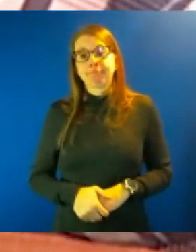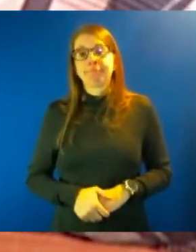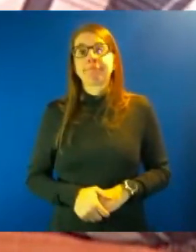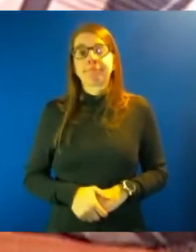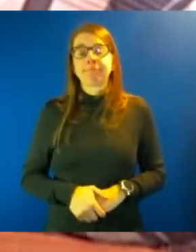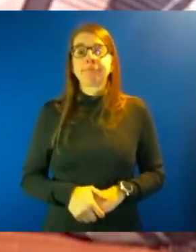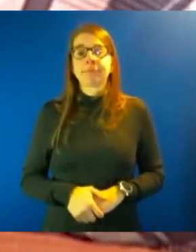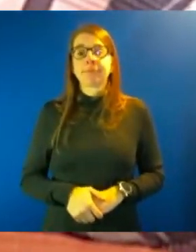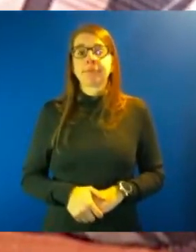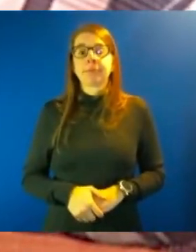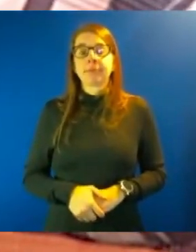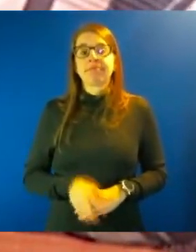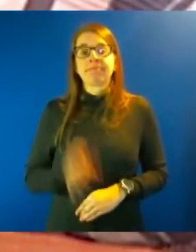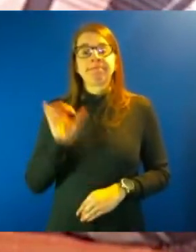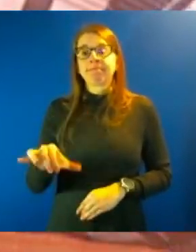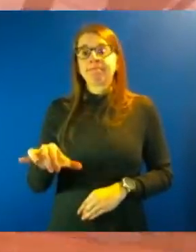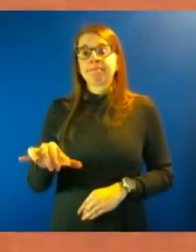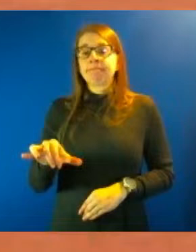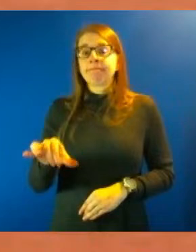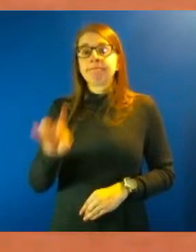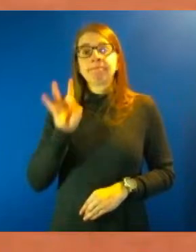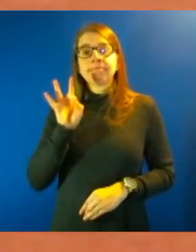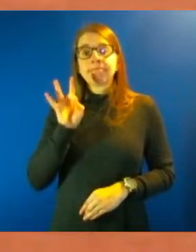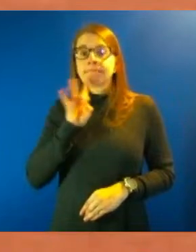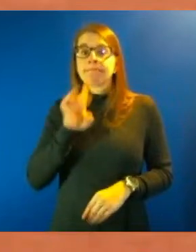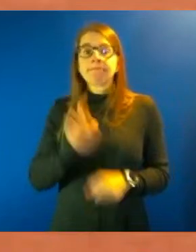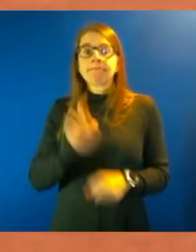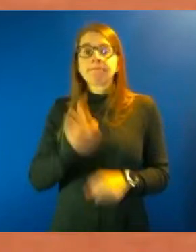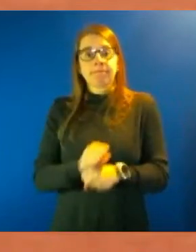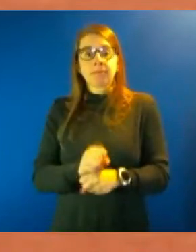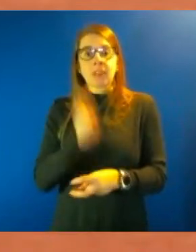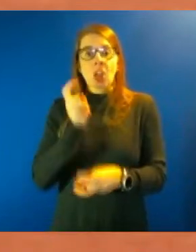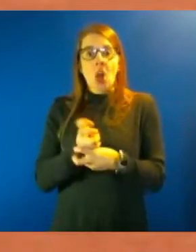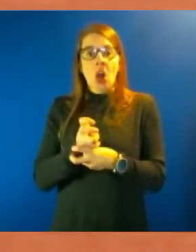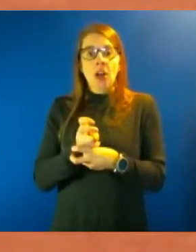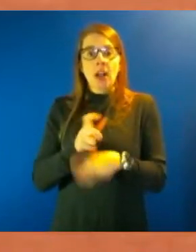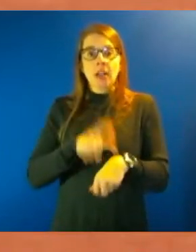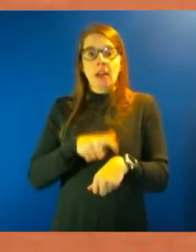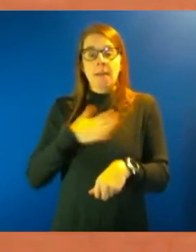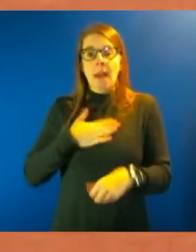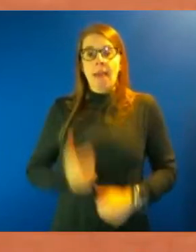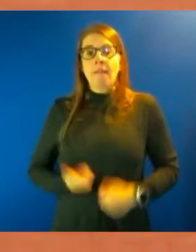And that was literally the hardest time of my life.